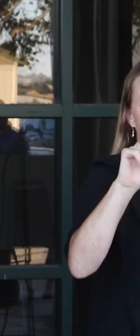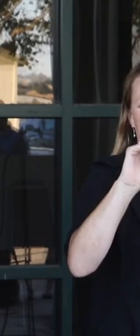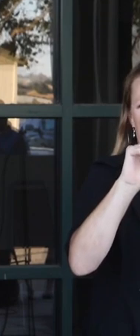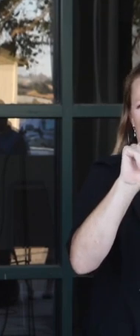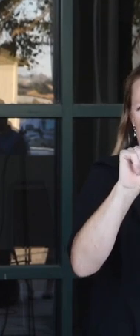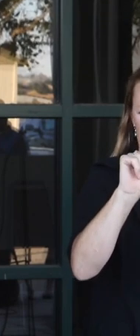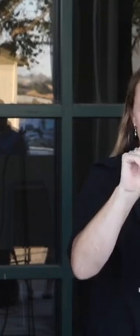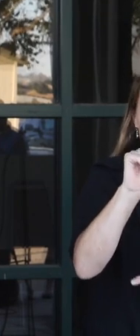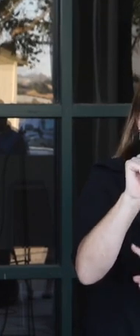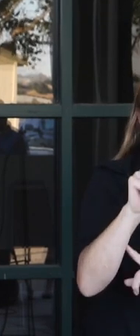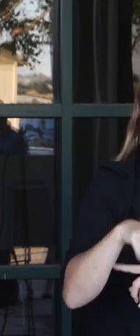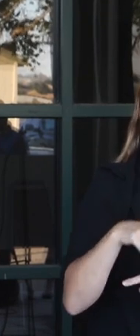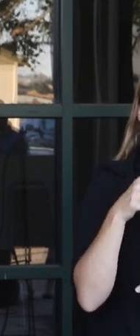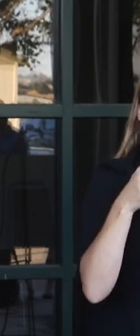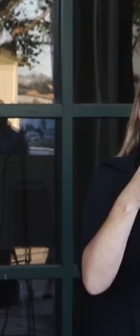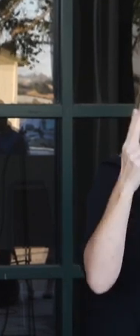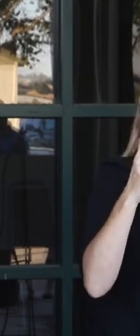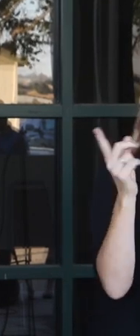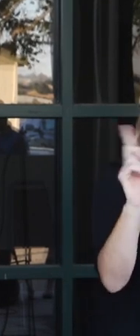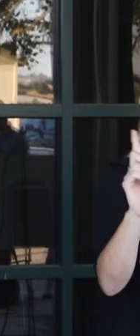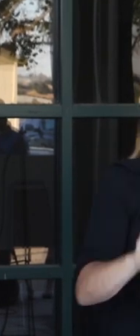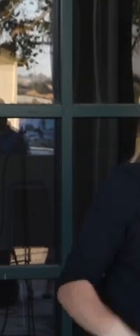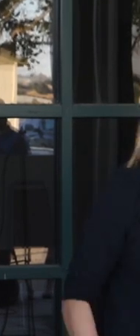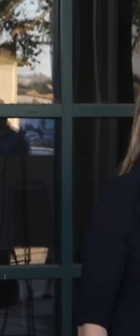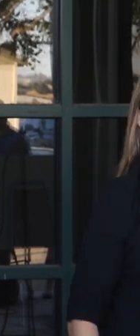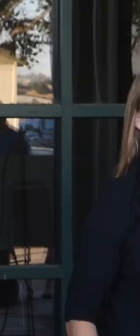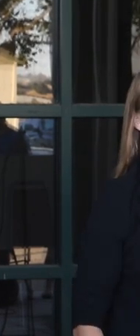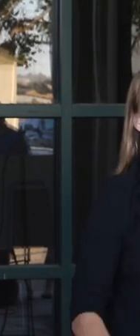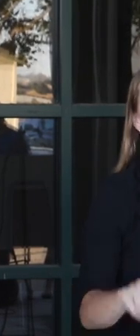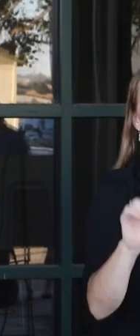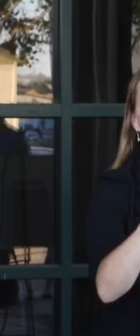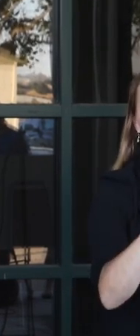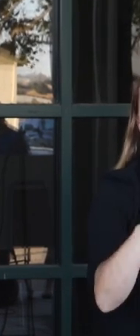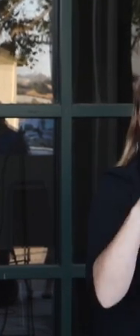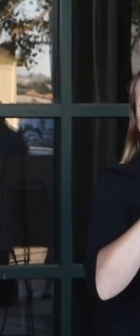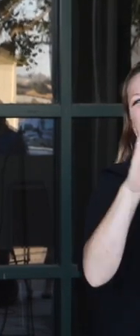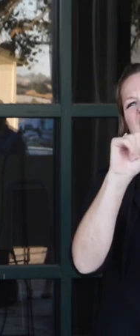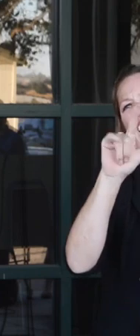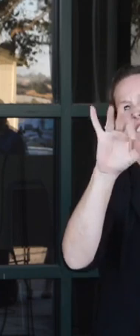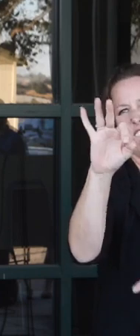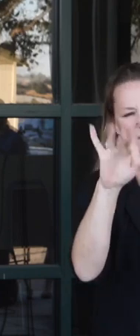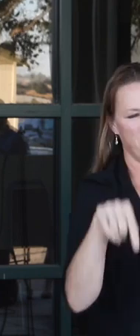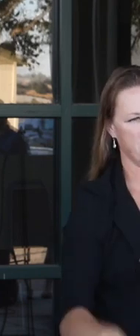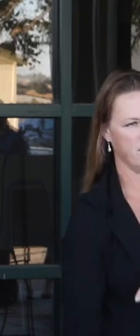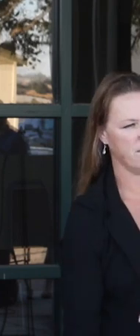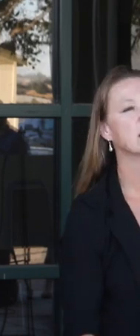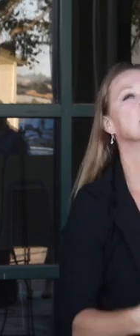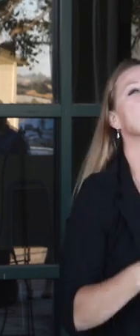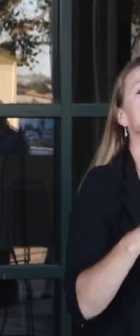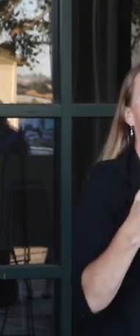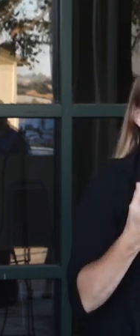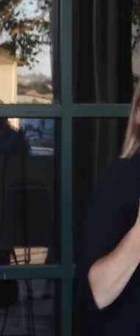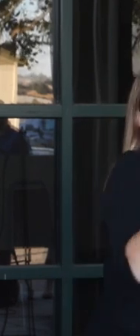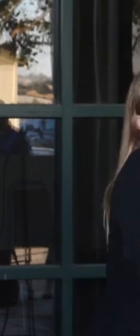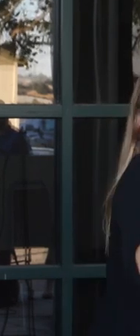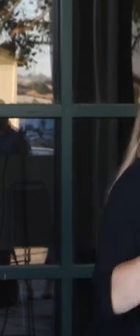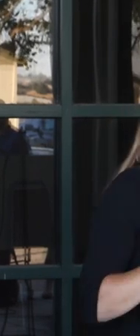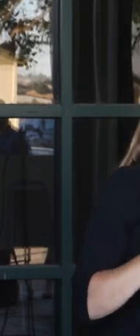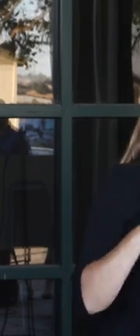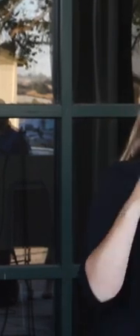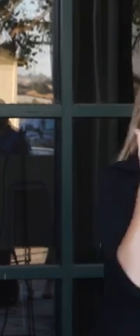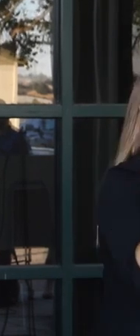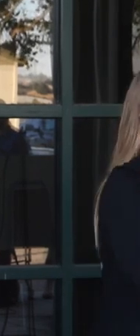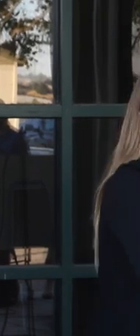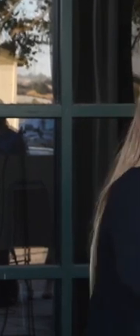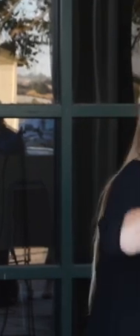He was taken from the scene to the hospital where he was treated for his injury. As soon as that